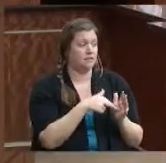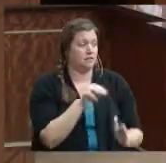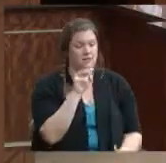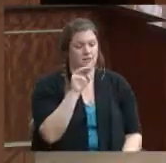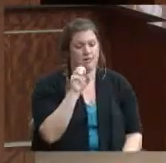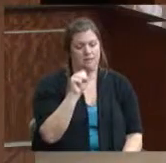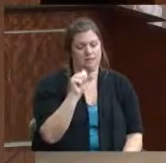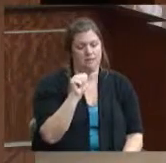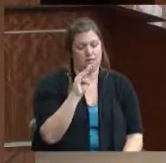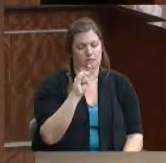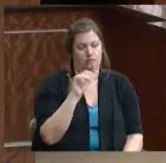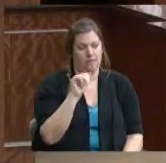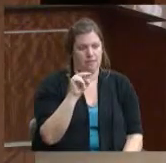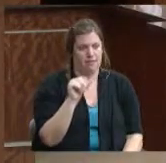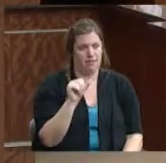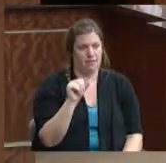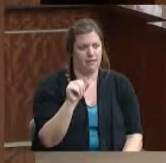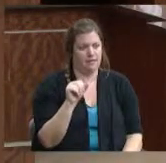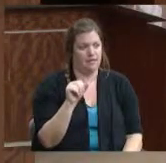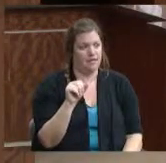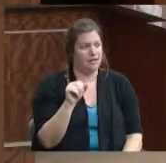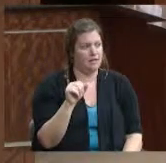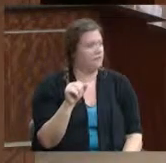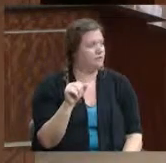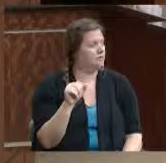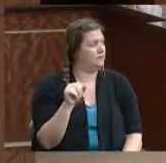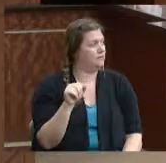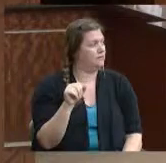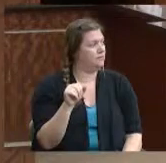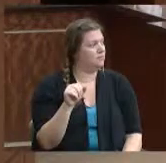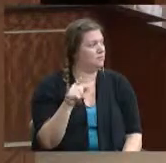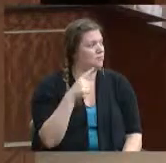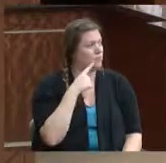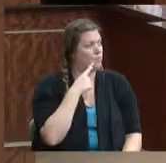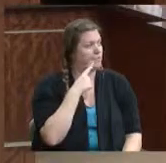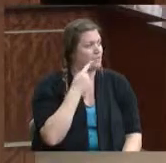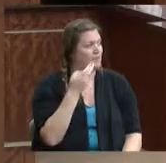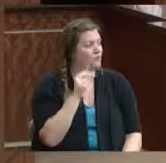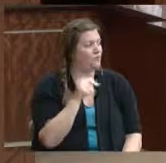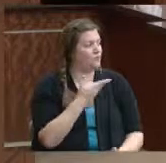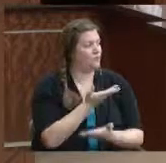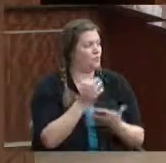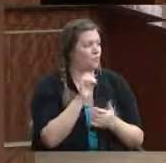Sabrina Epps. Sabrina, you want to say a few words?